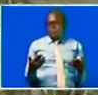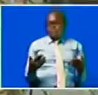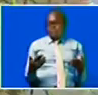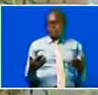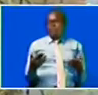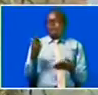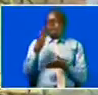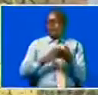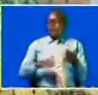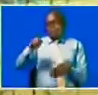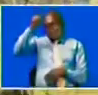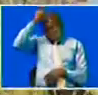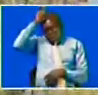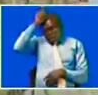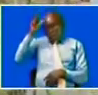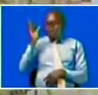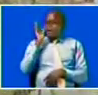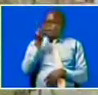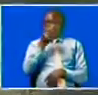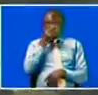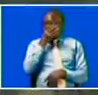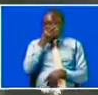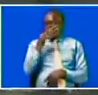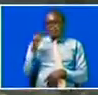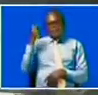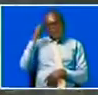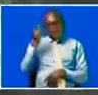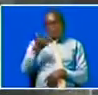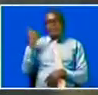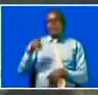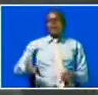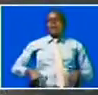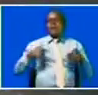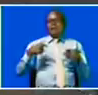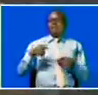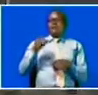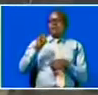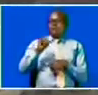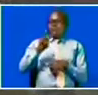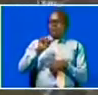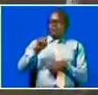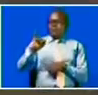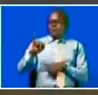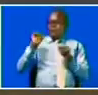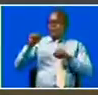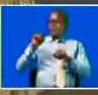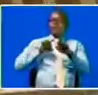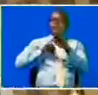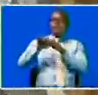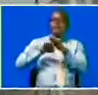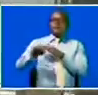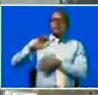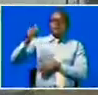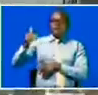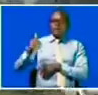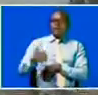ushagokao ni hapa Nyeri. So, wana prefer kuishi Mwiki juu anaweza access tao